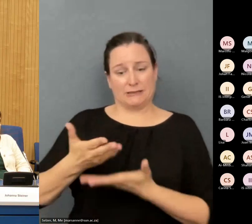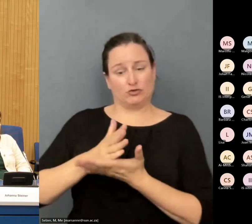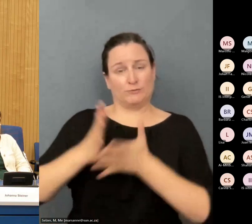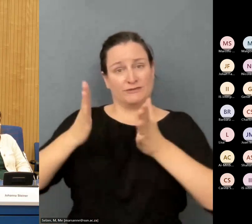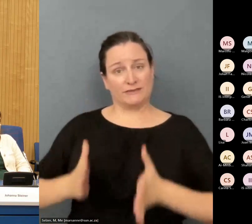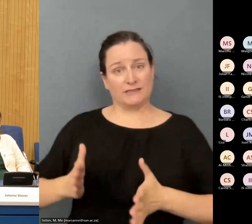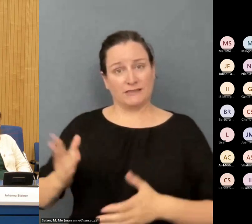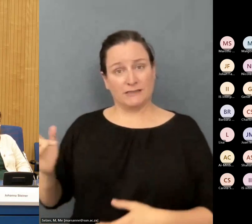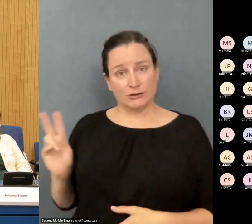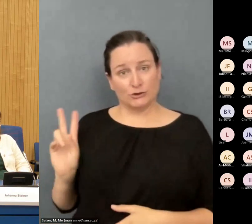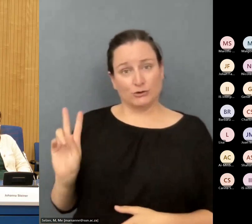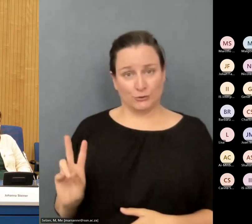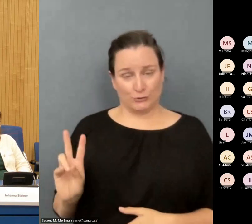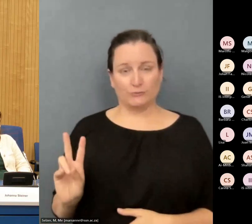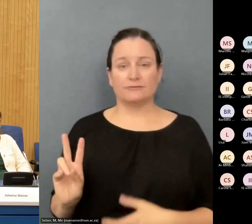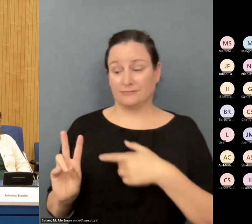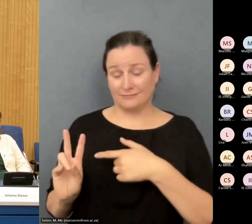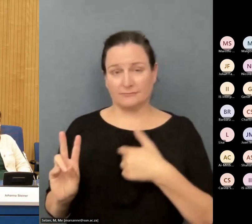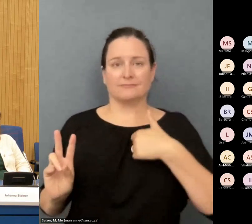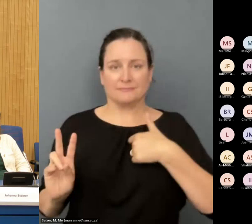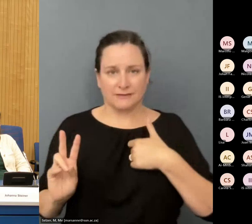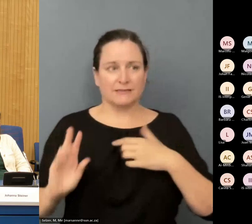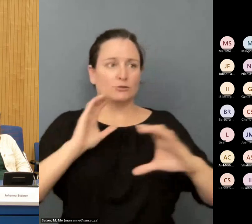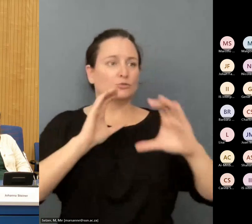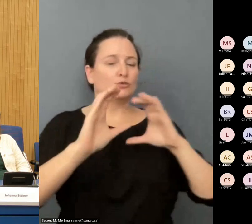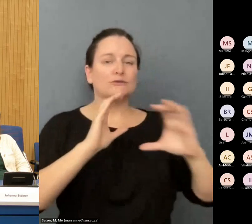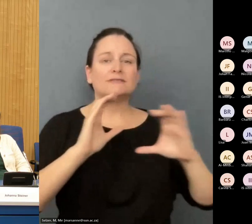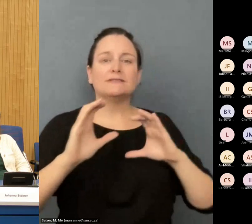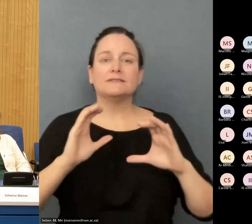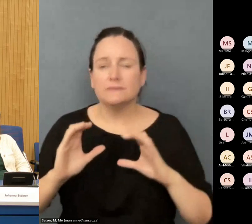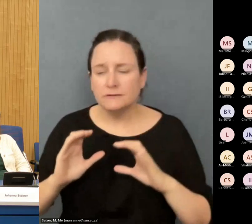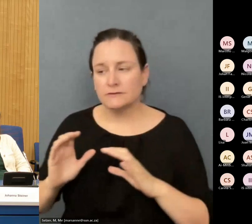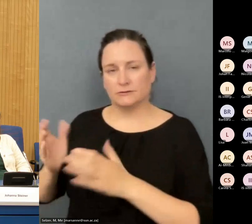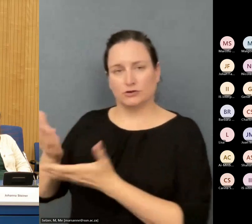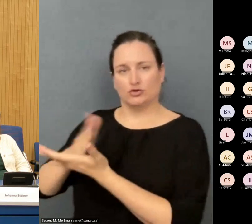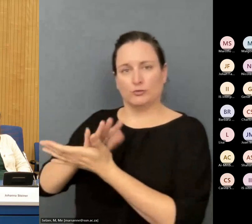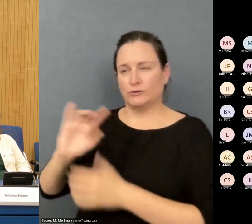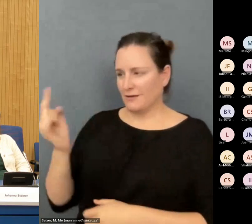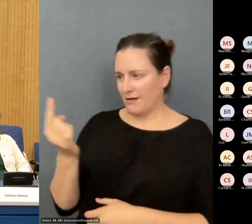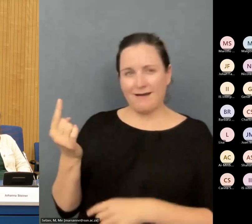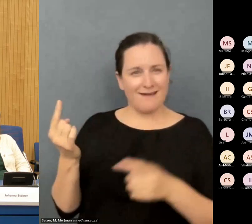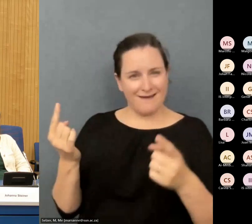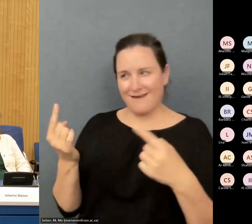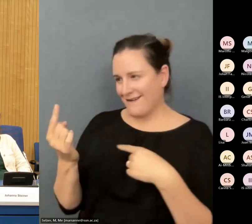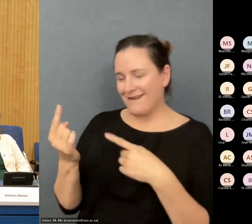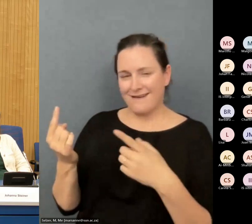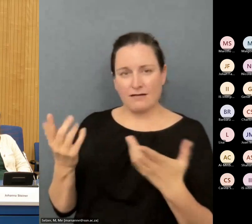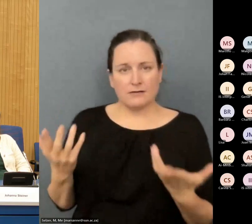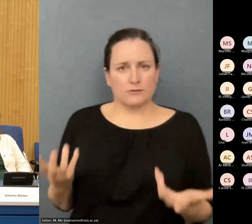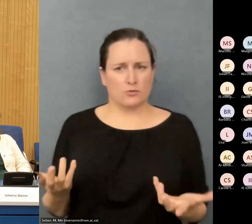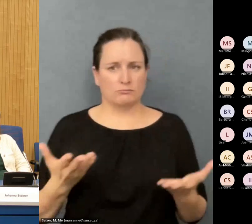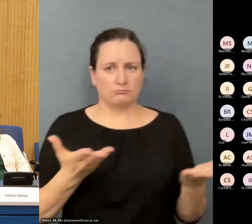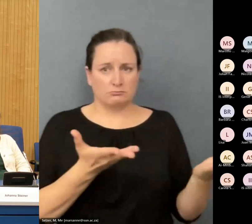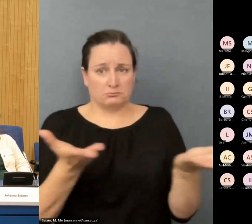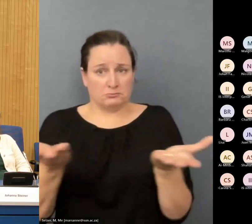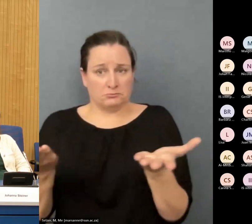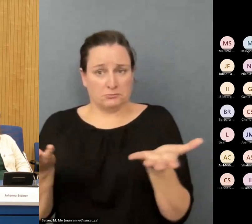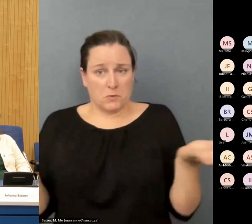need them for communicate with you. And it would be nice if there were also deaf individuals with you